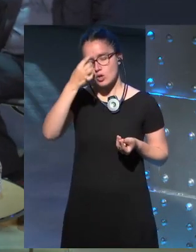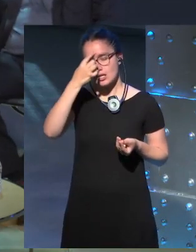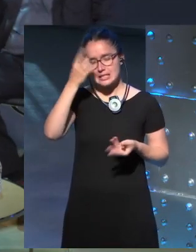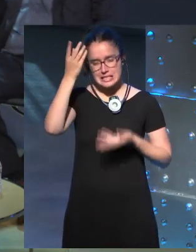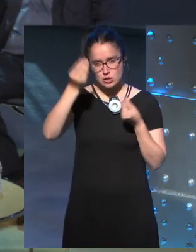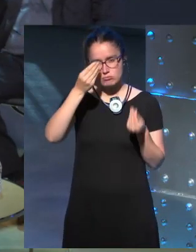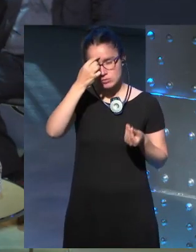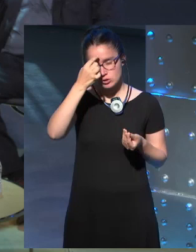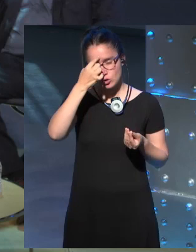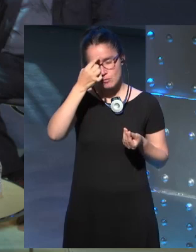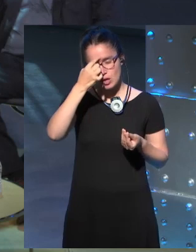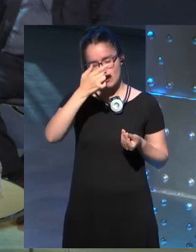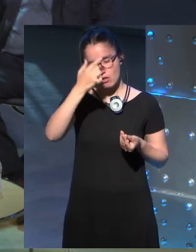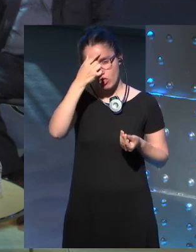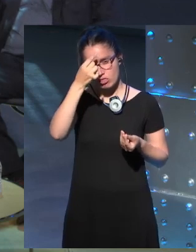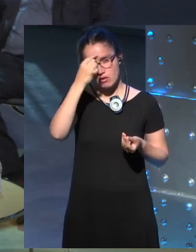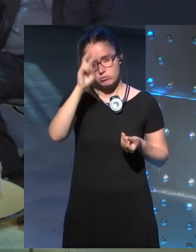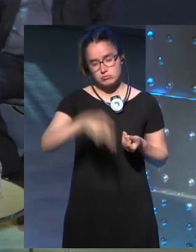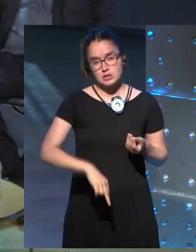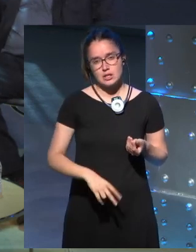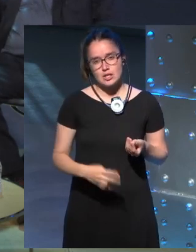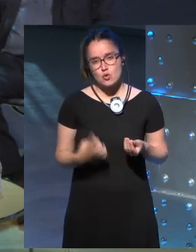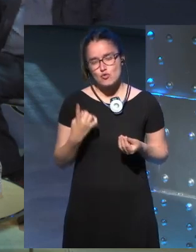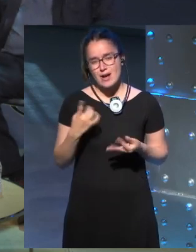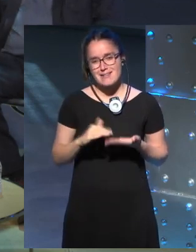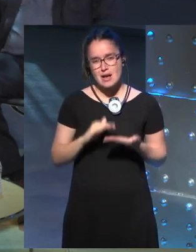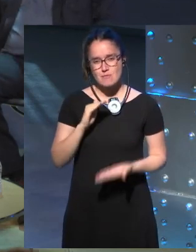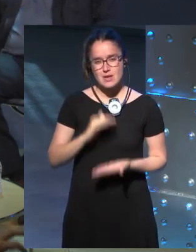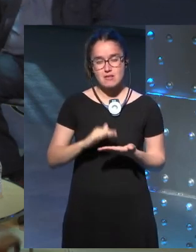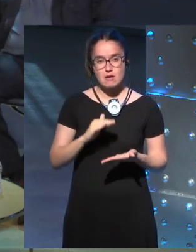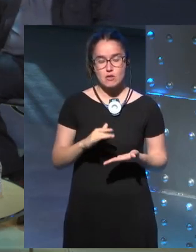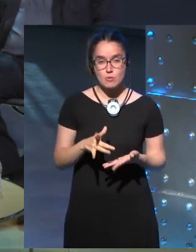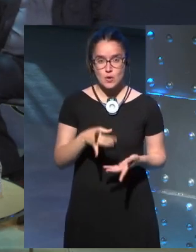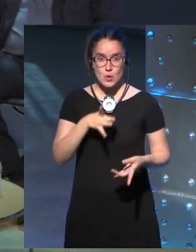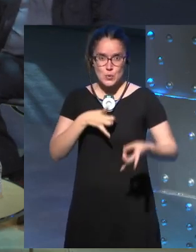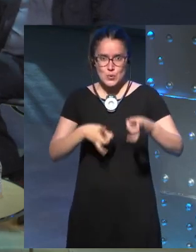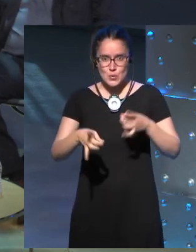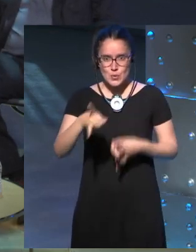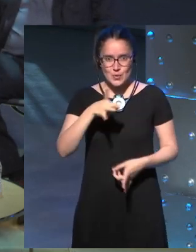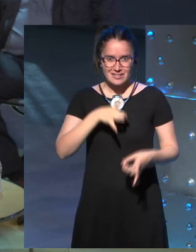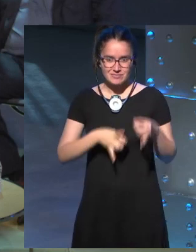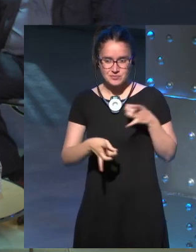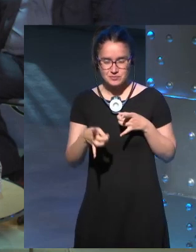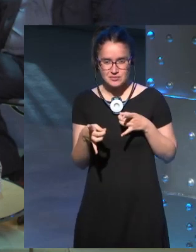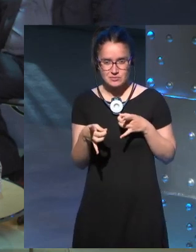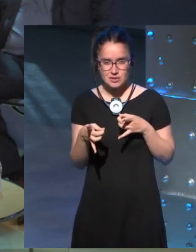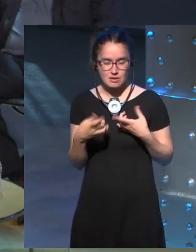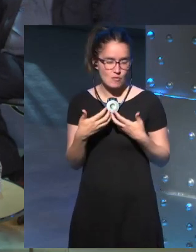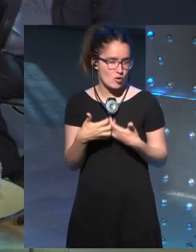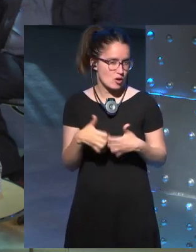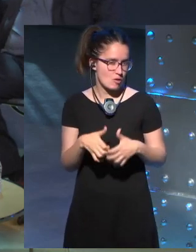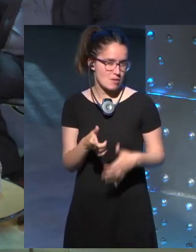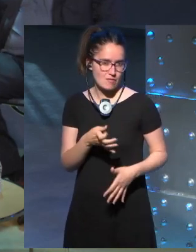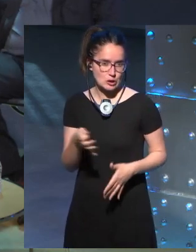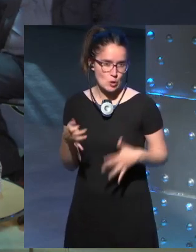There's something in melancholy. I believe on this melancholy that you've mentioned, there's some capacity of seduction, if